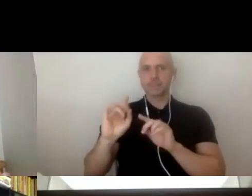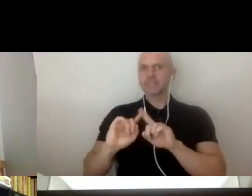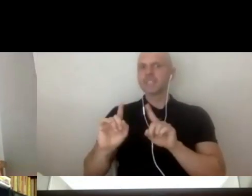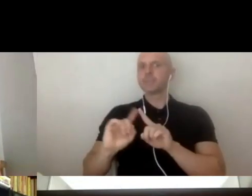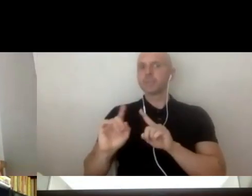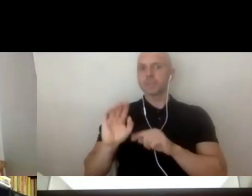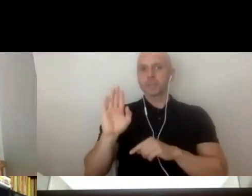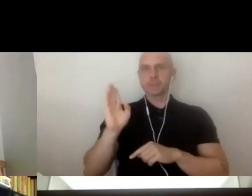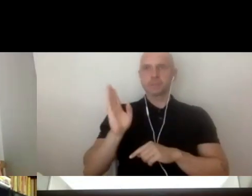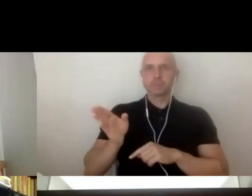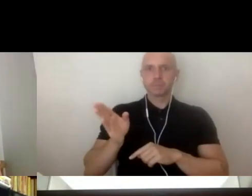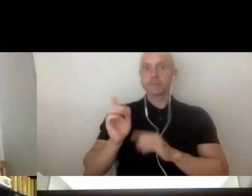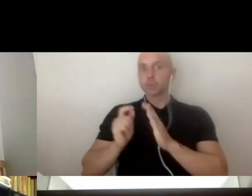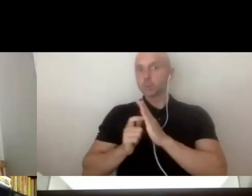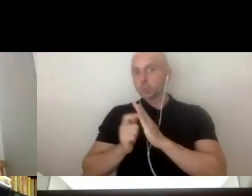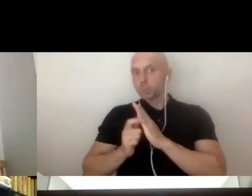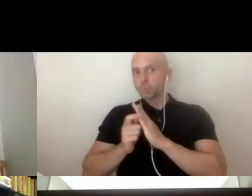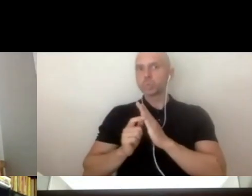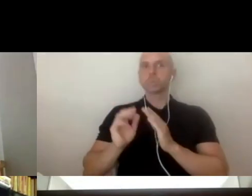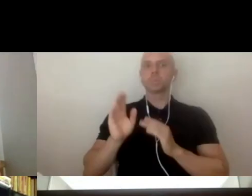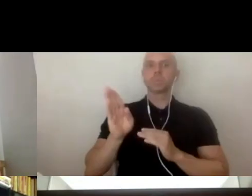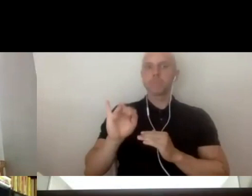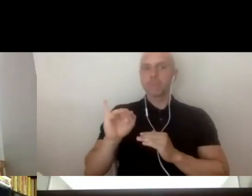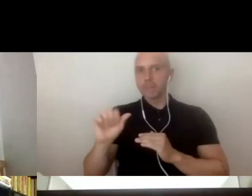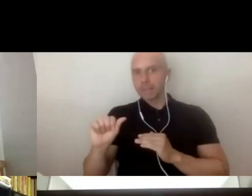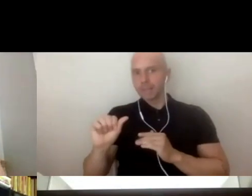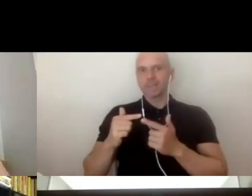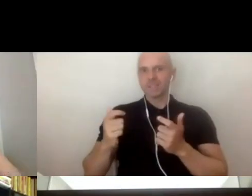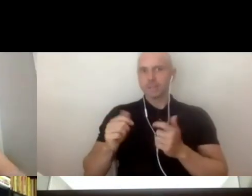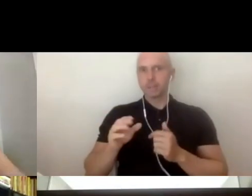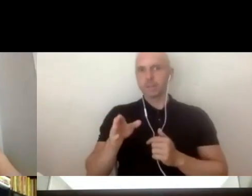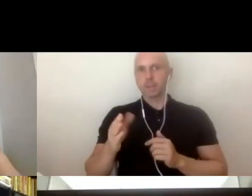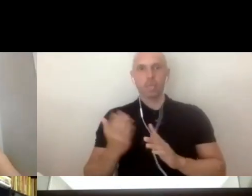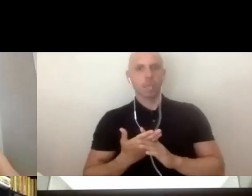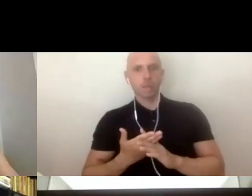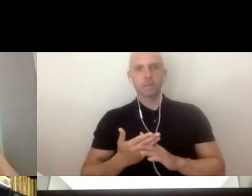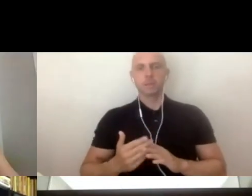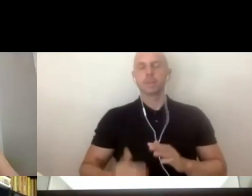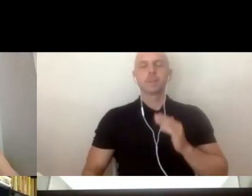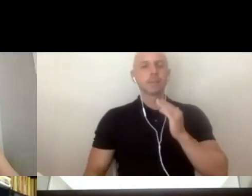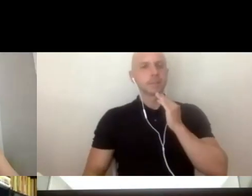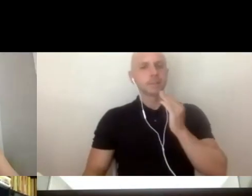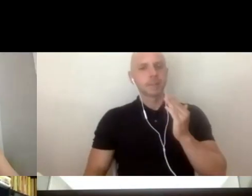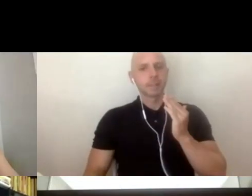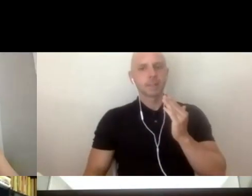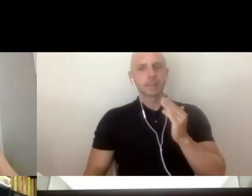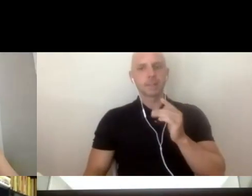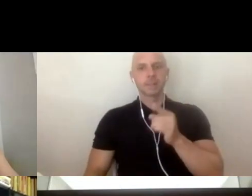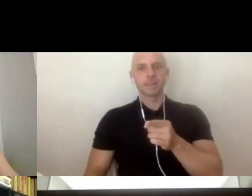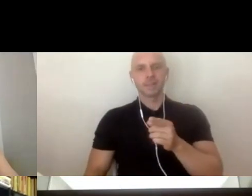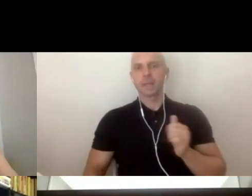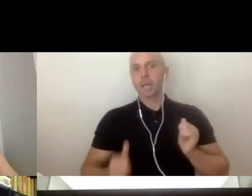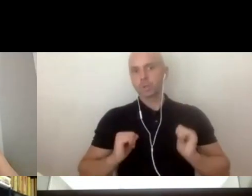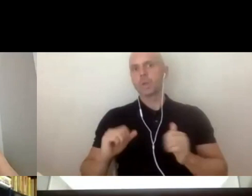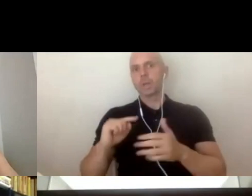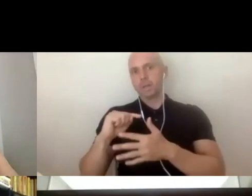BIA in your neighborhood area, that's also a good group. Thank you. I've tried all those, and usually I get 5-10 people to sign up, and then